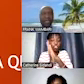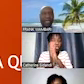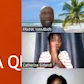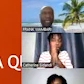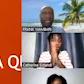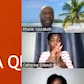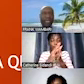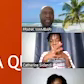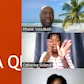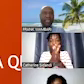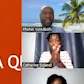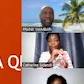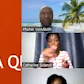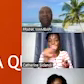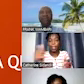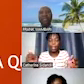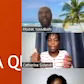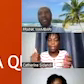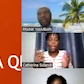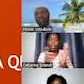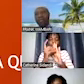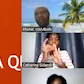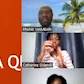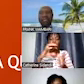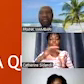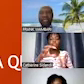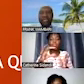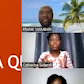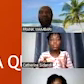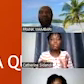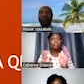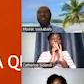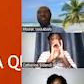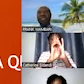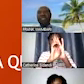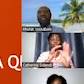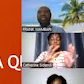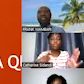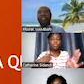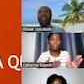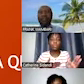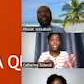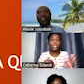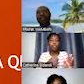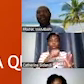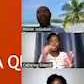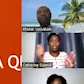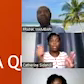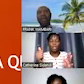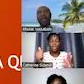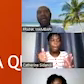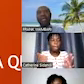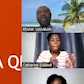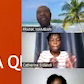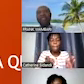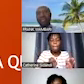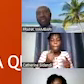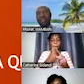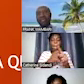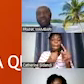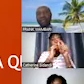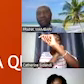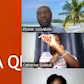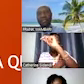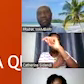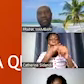countries. Somebody, like for example, in my city, there was this lady from Nigeria. The man cheated on the